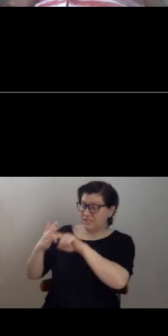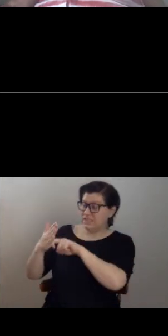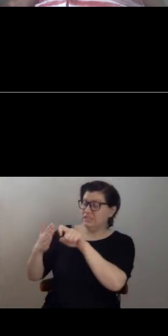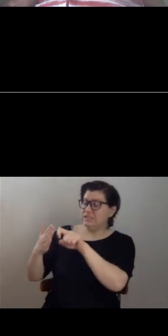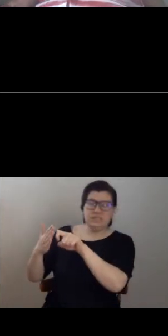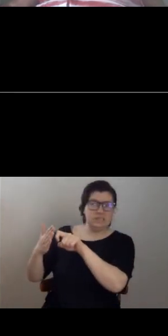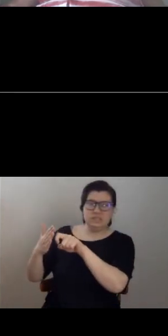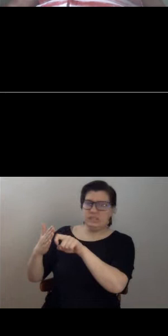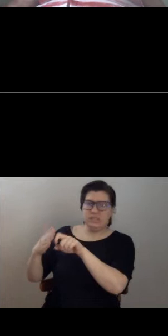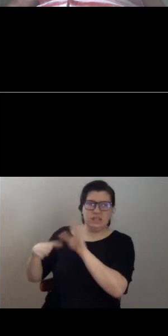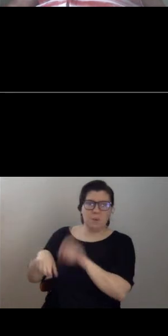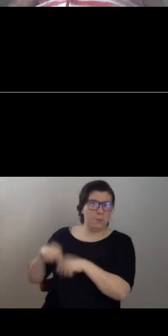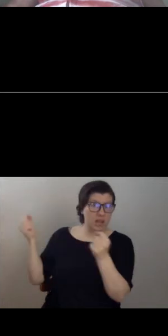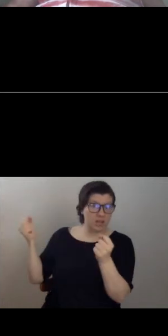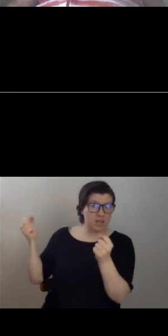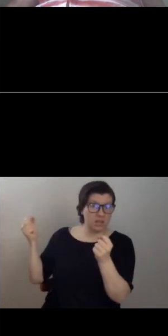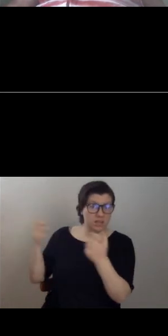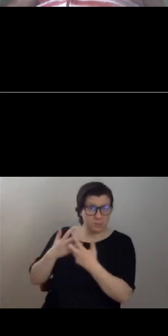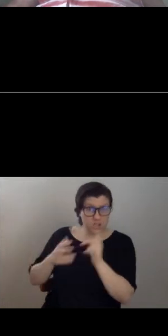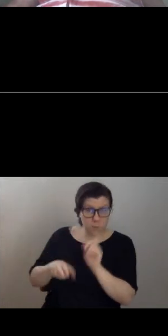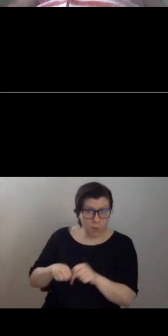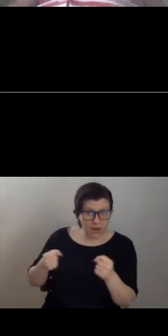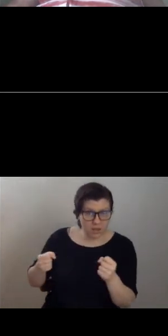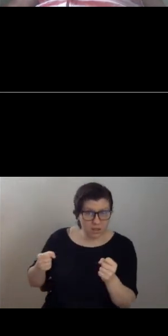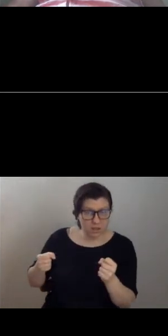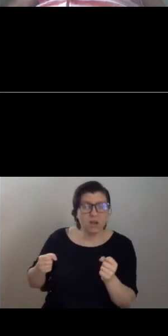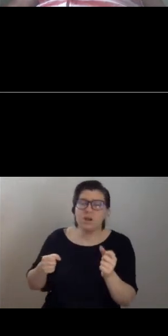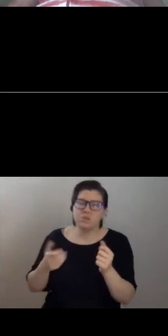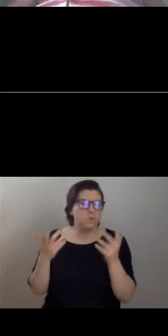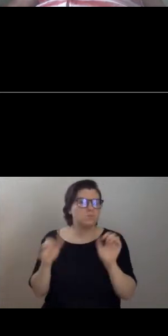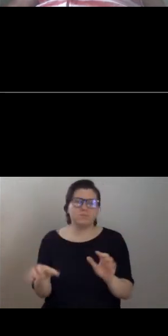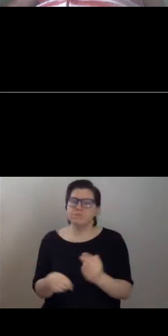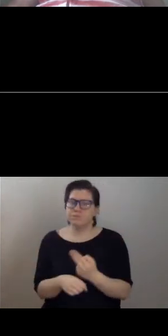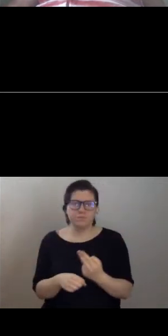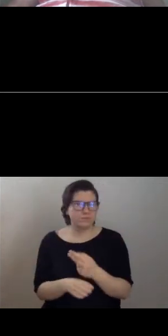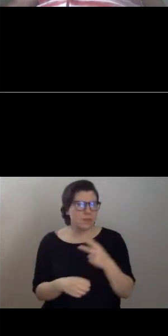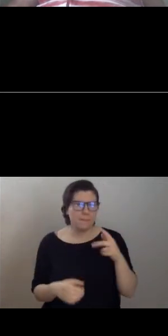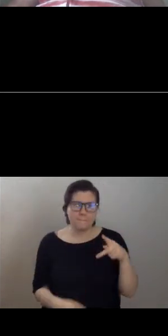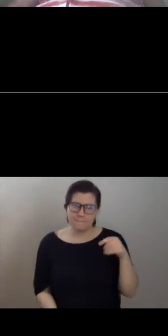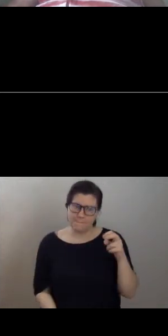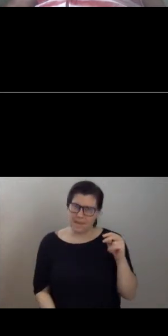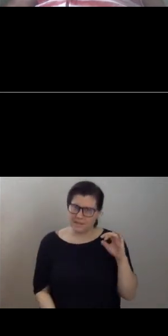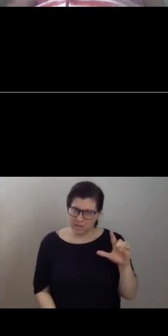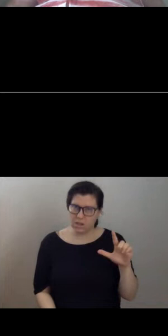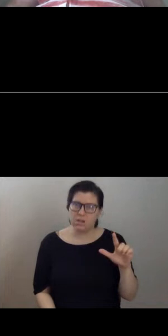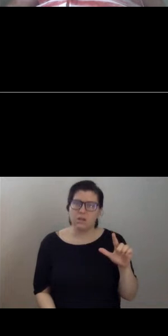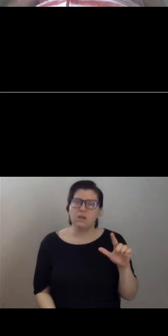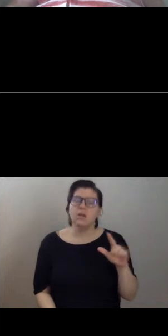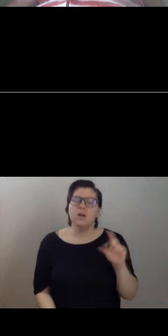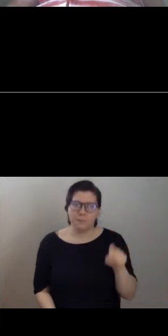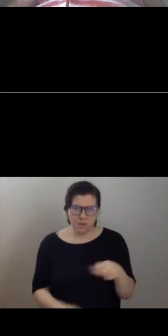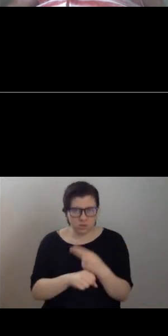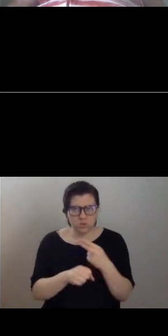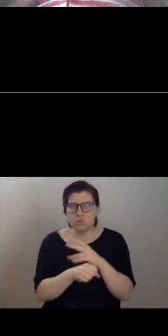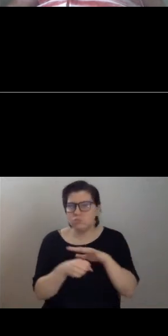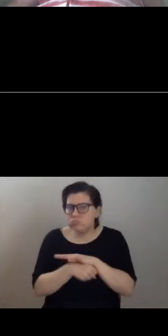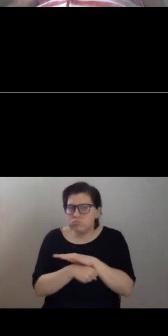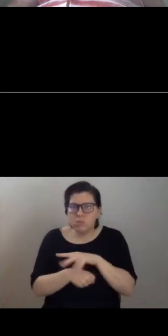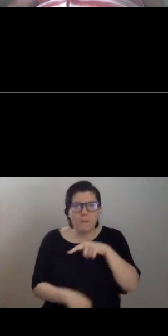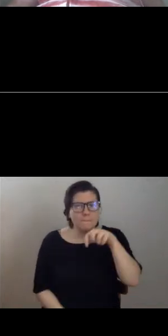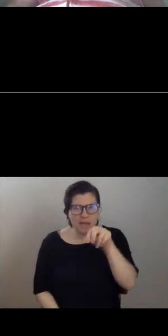the machine. So we don't want to use pencil. We want to make sure that we fill them in completely